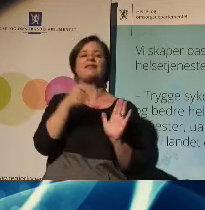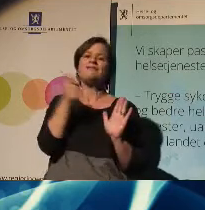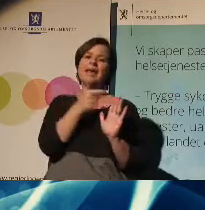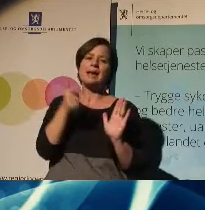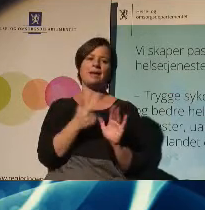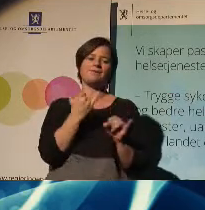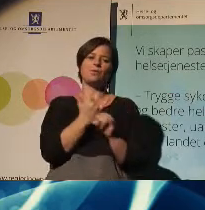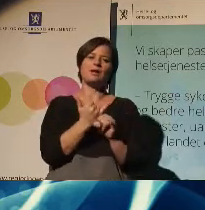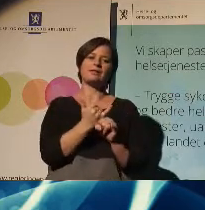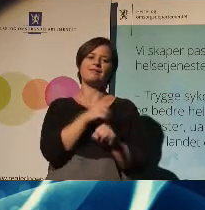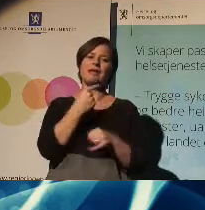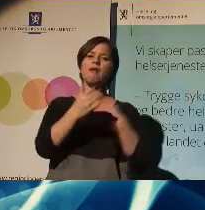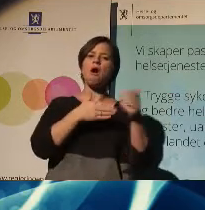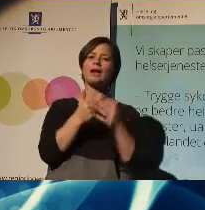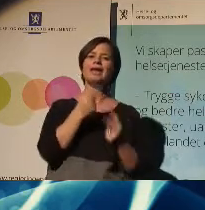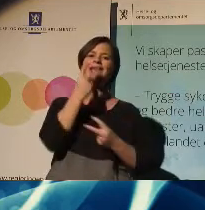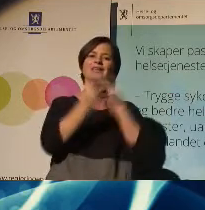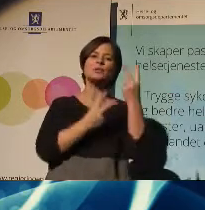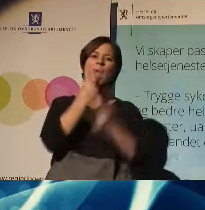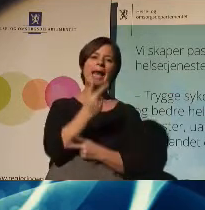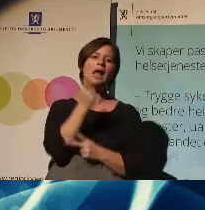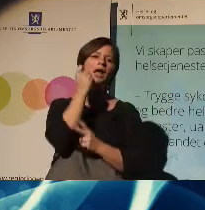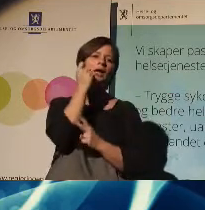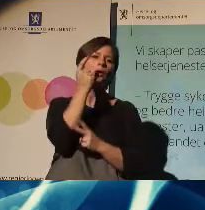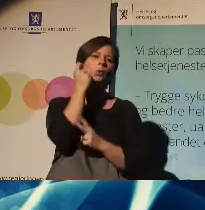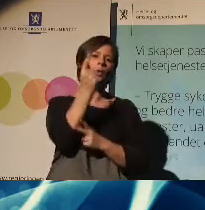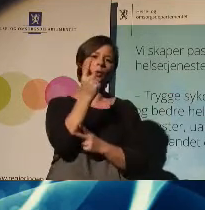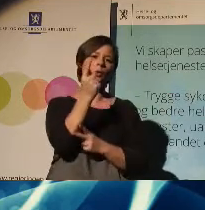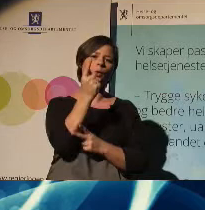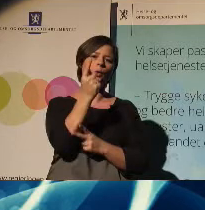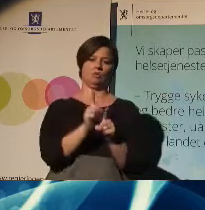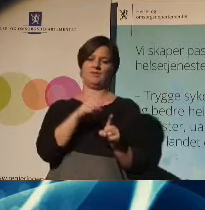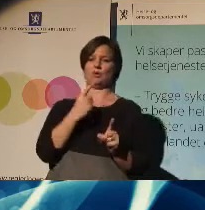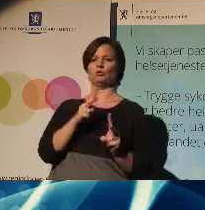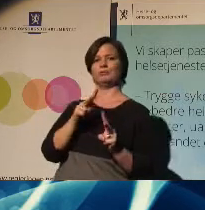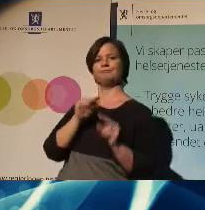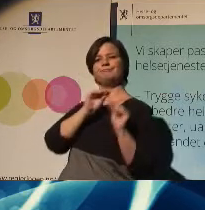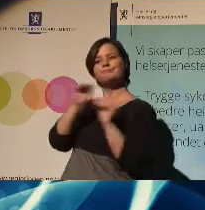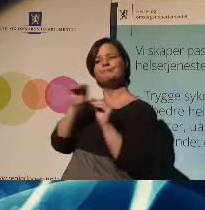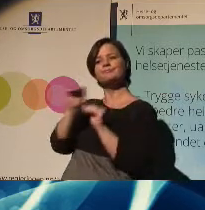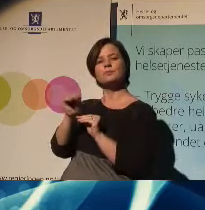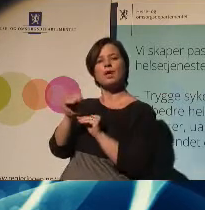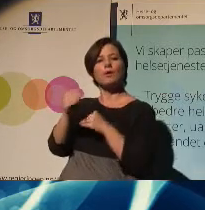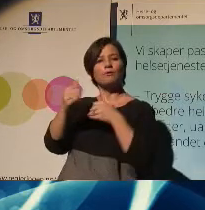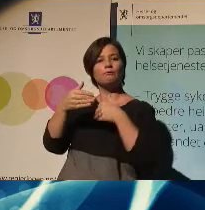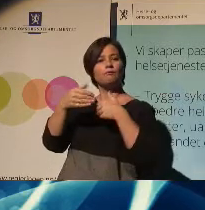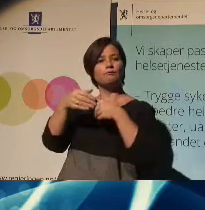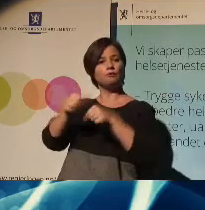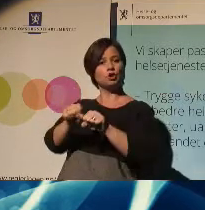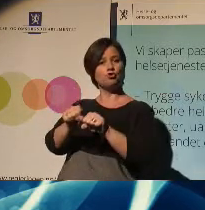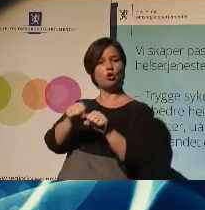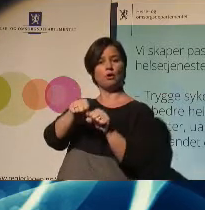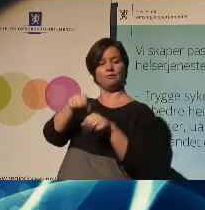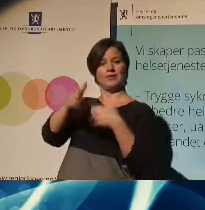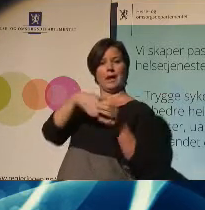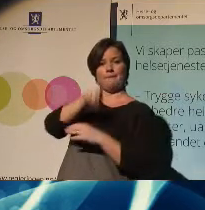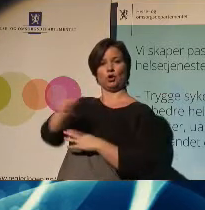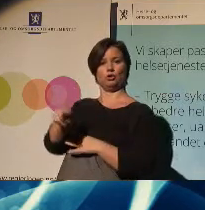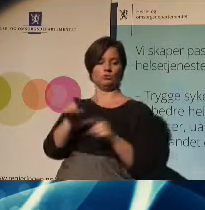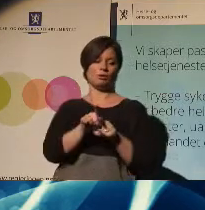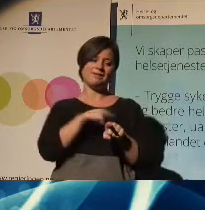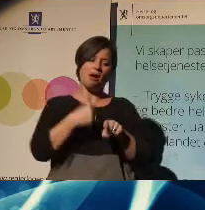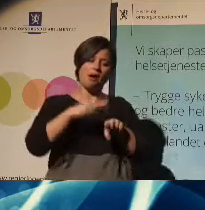this is what we are telling our ParkinsonNet physiotherapists. So we put the tape on the floor exactly as the guidelines were telling